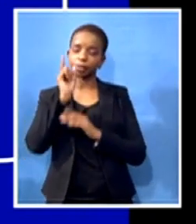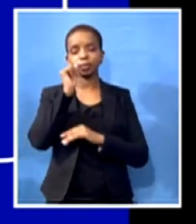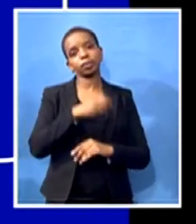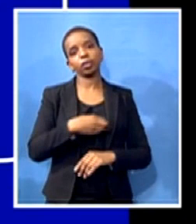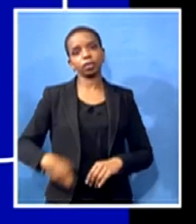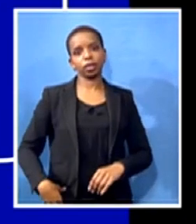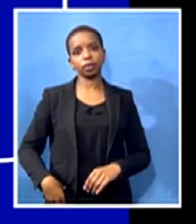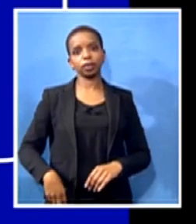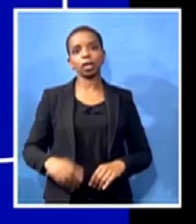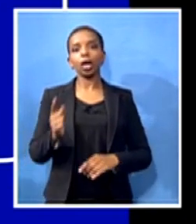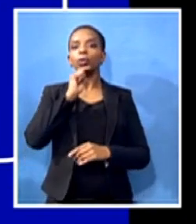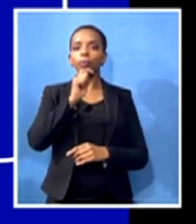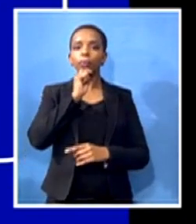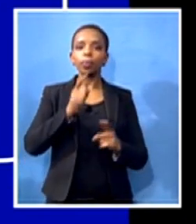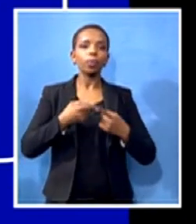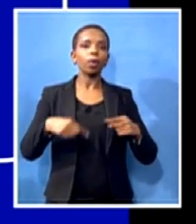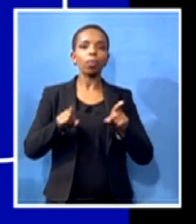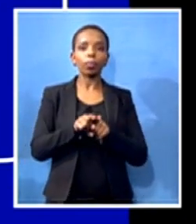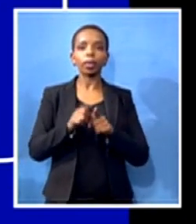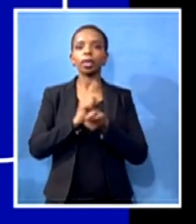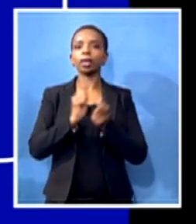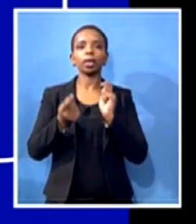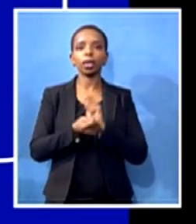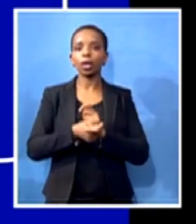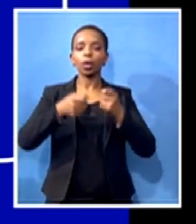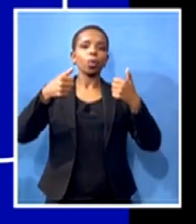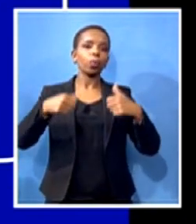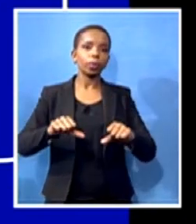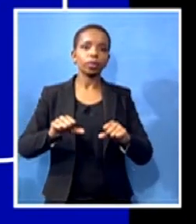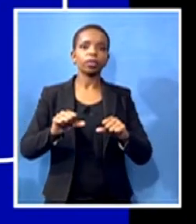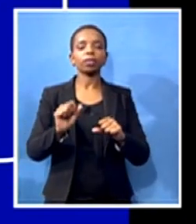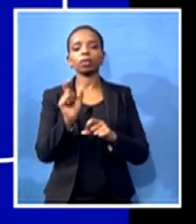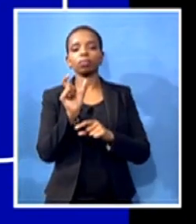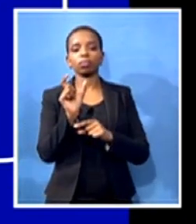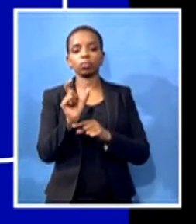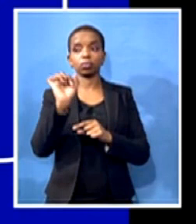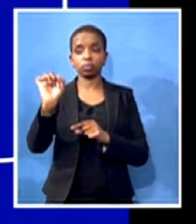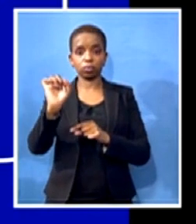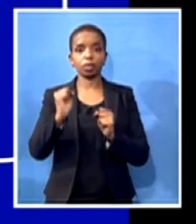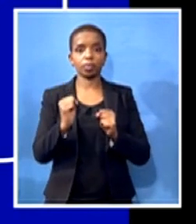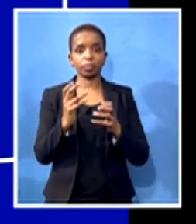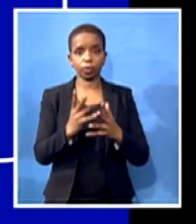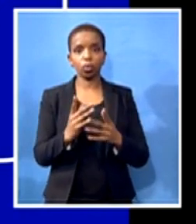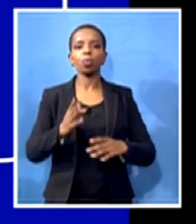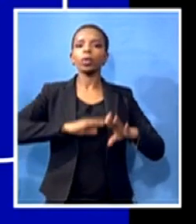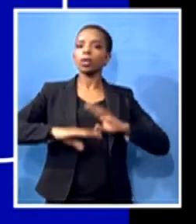All citizens are looked after. We are personally suffering very bad and without work. I fear we might die of hunger because I cannot